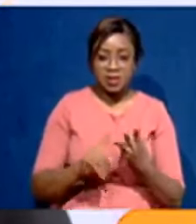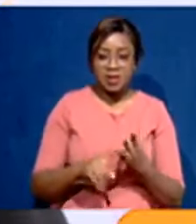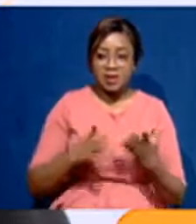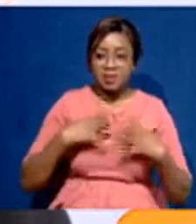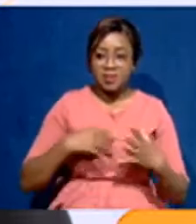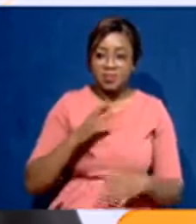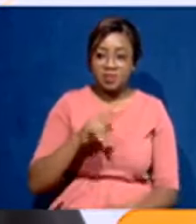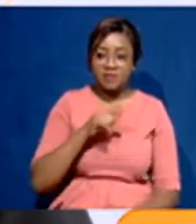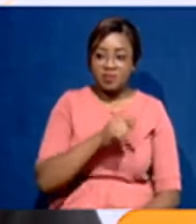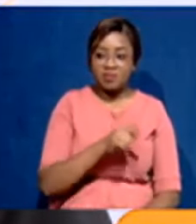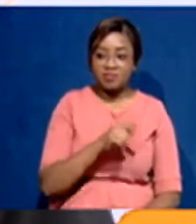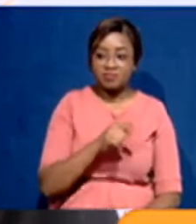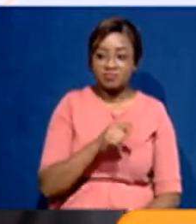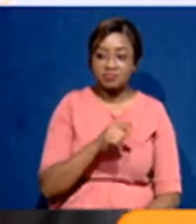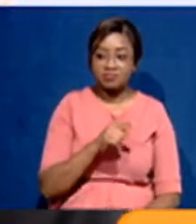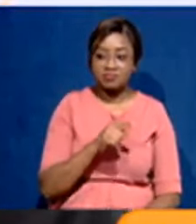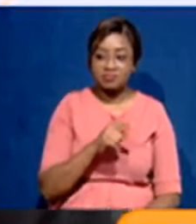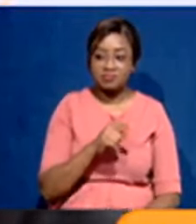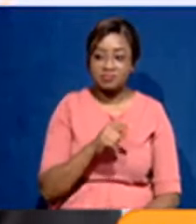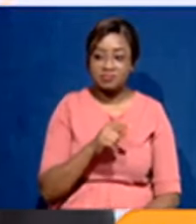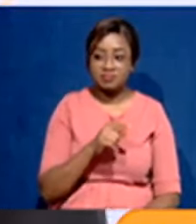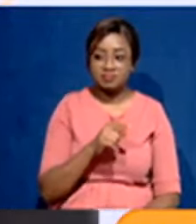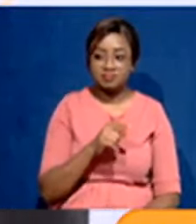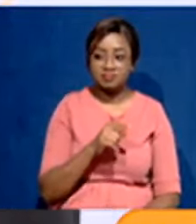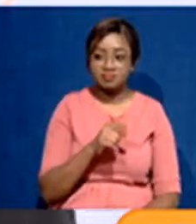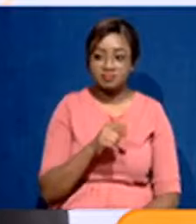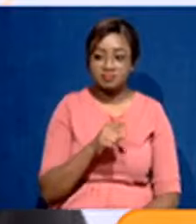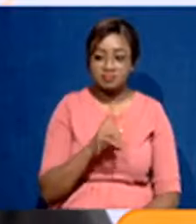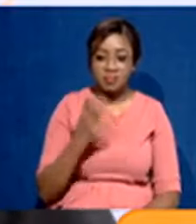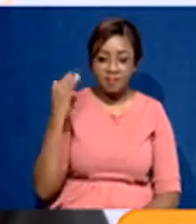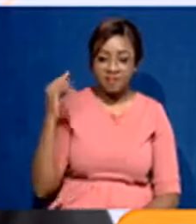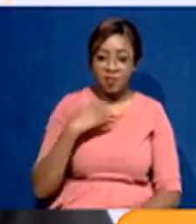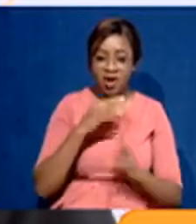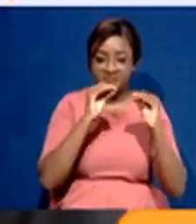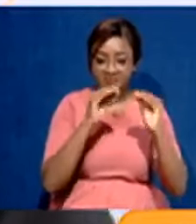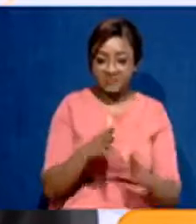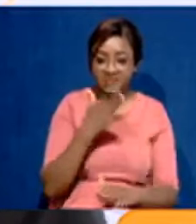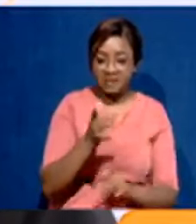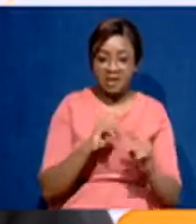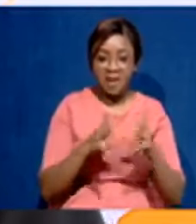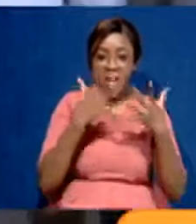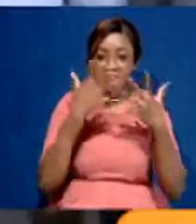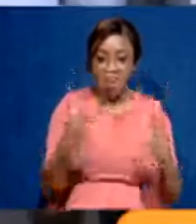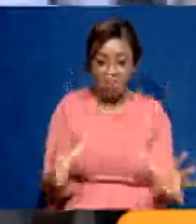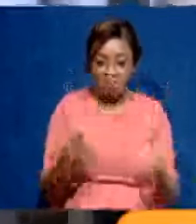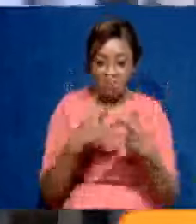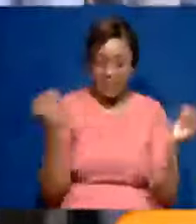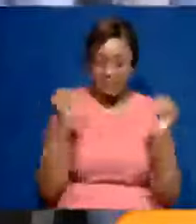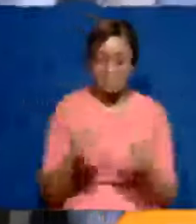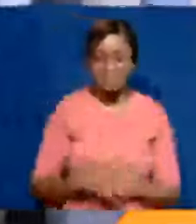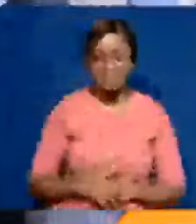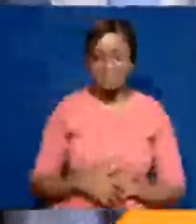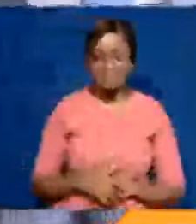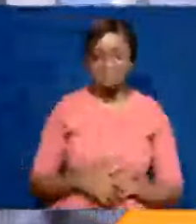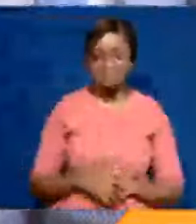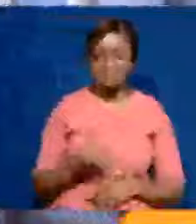Kenya, when they were our teacher who have disappeared from us. Equity Group